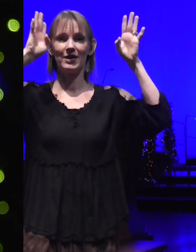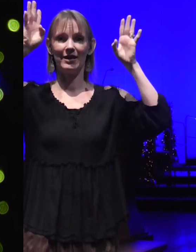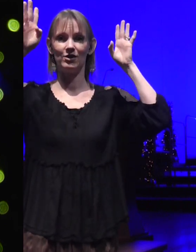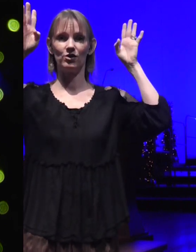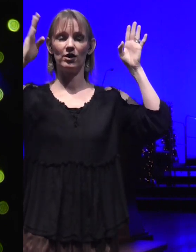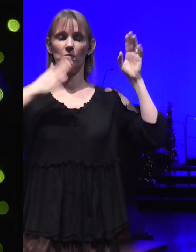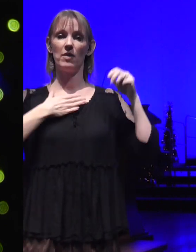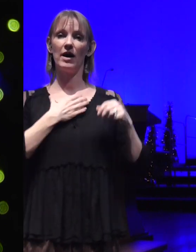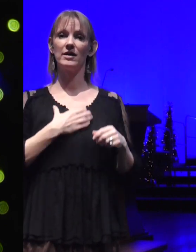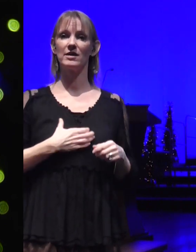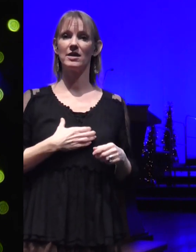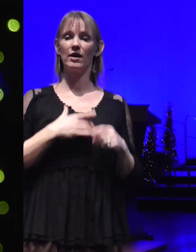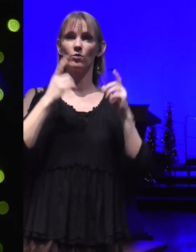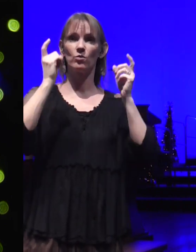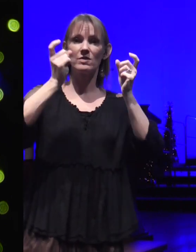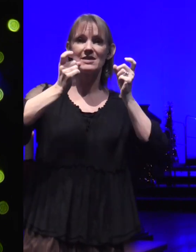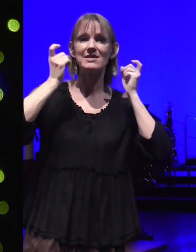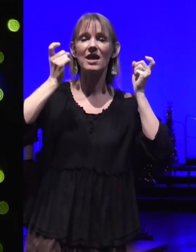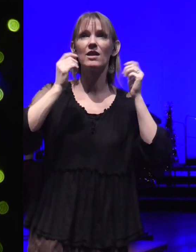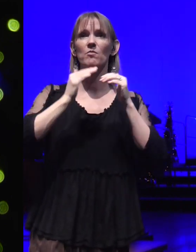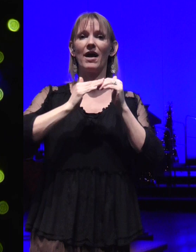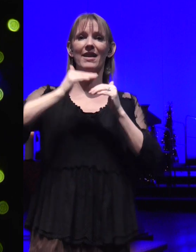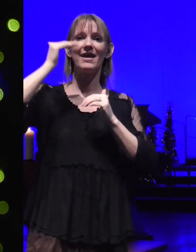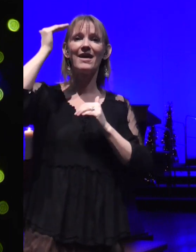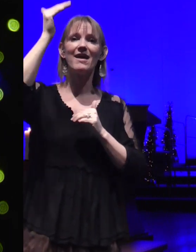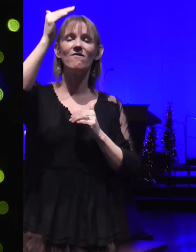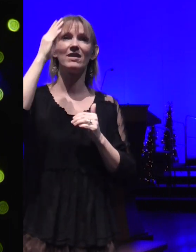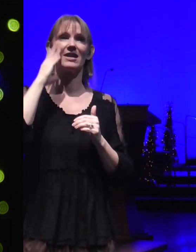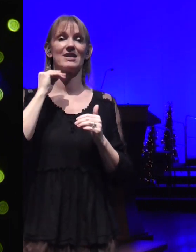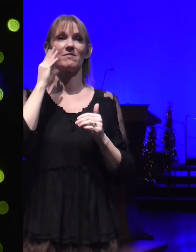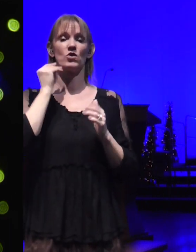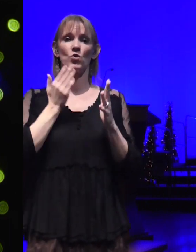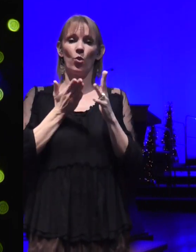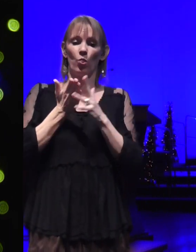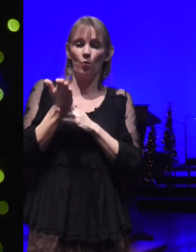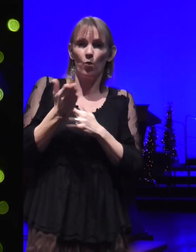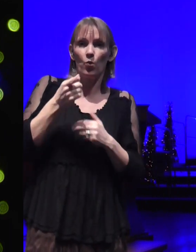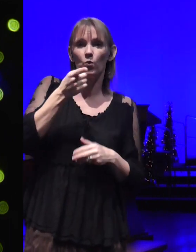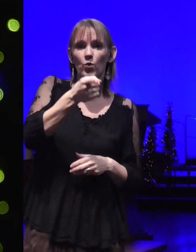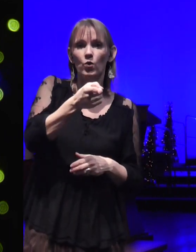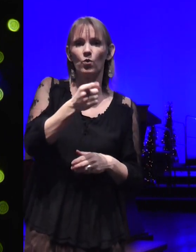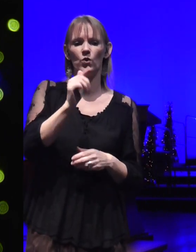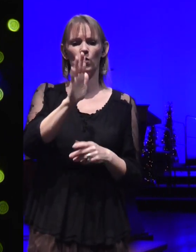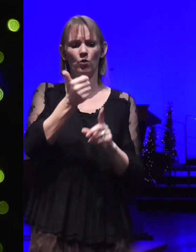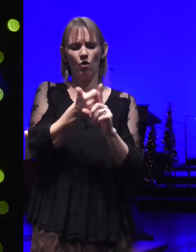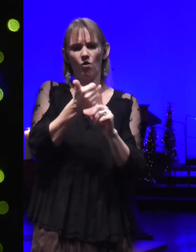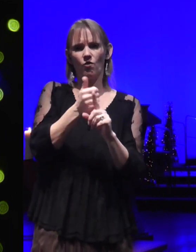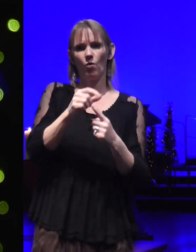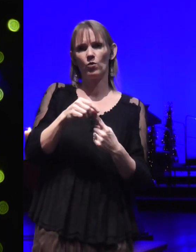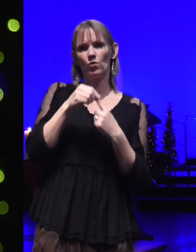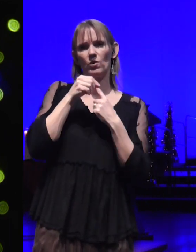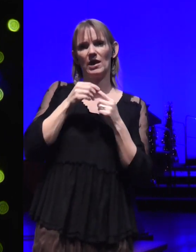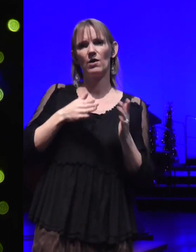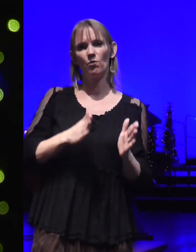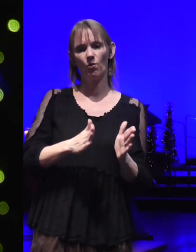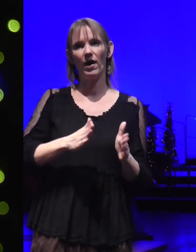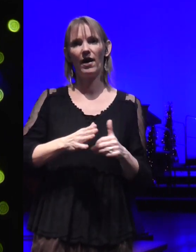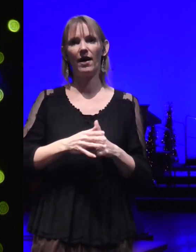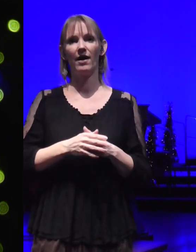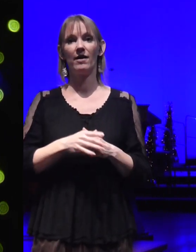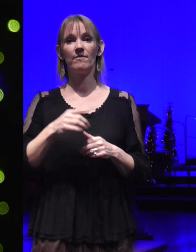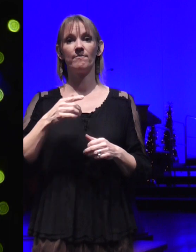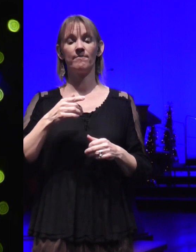my desire to celebrate my infinite experience through you in your unique way. I